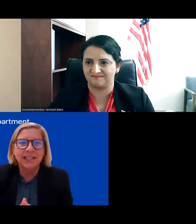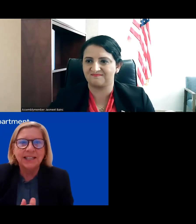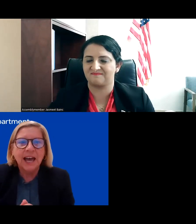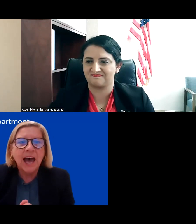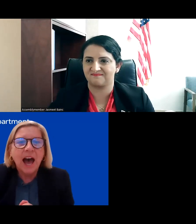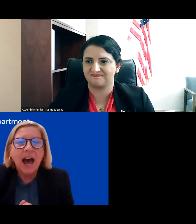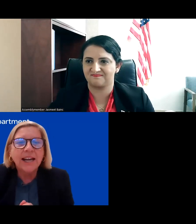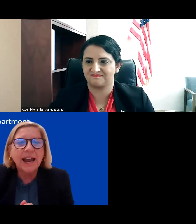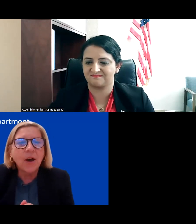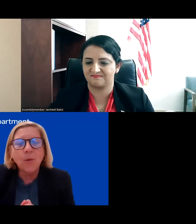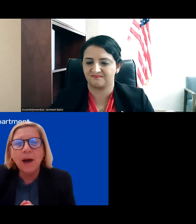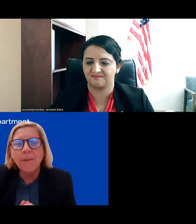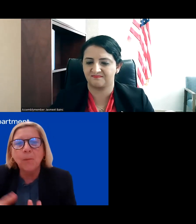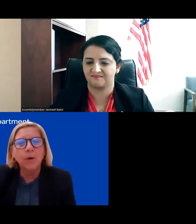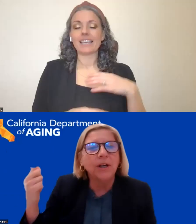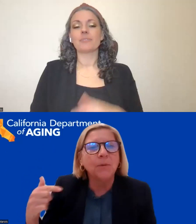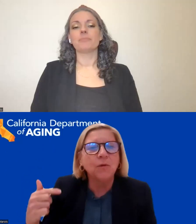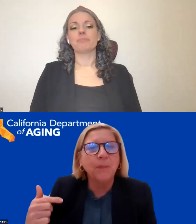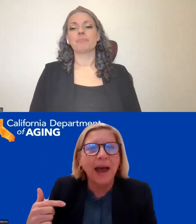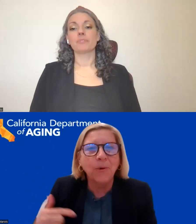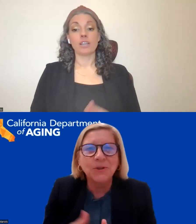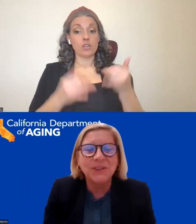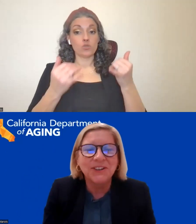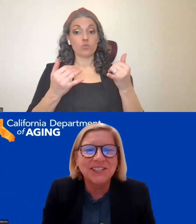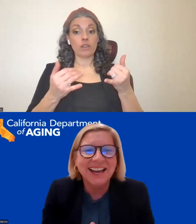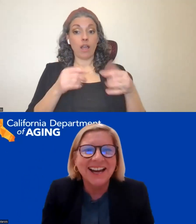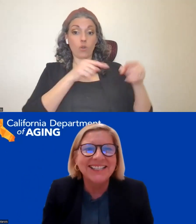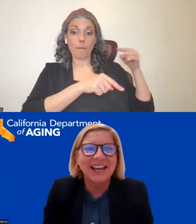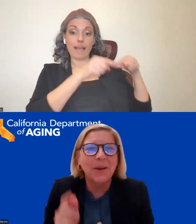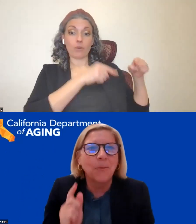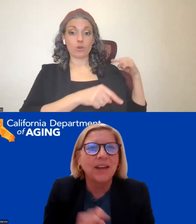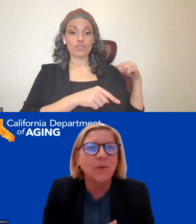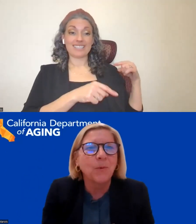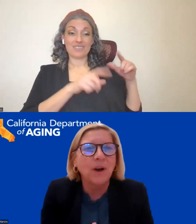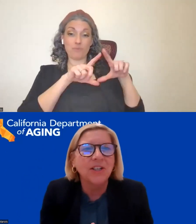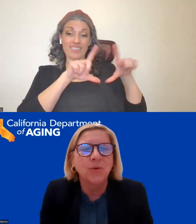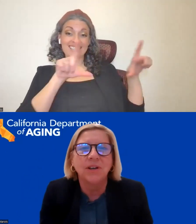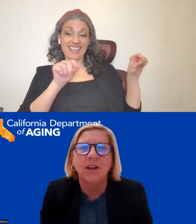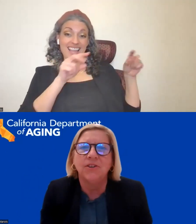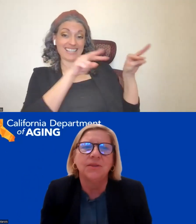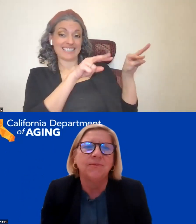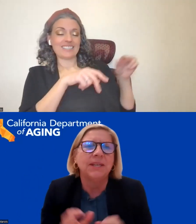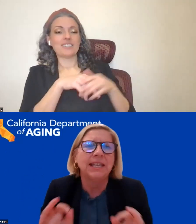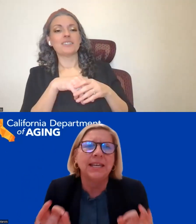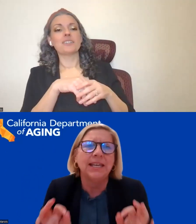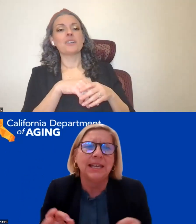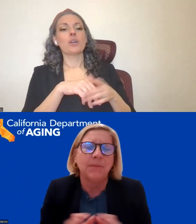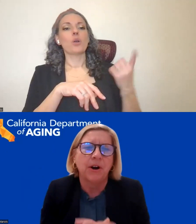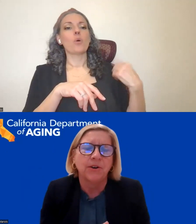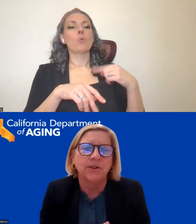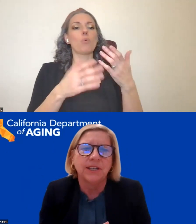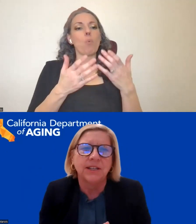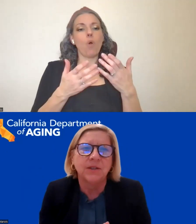on. I now, we're going to move backwards with our slides. We wanted to acknowledge some